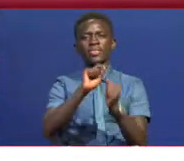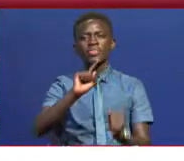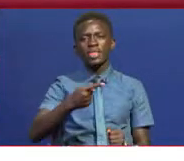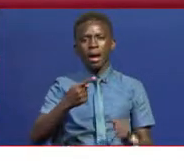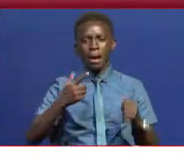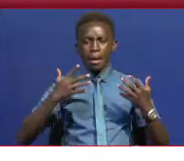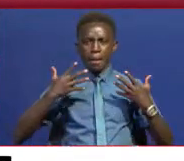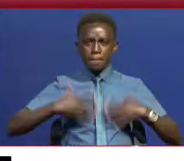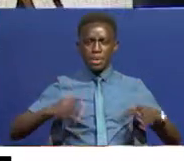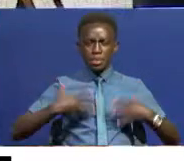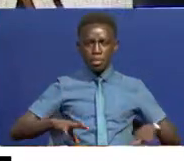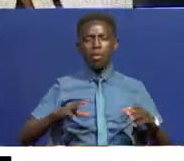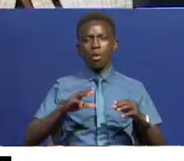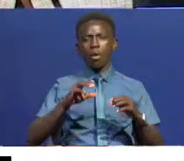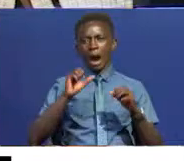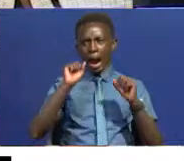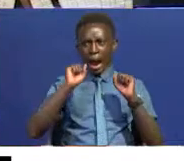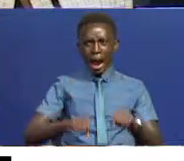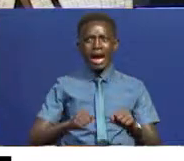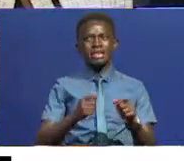recover a billion or two.